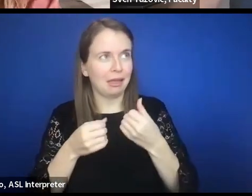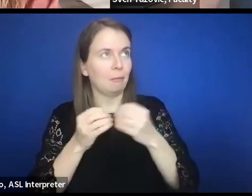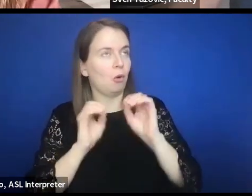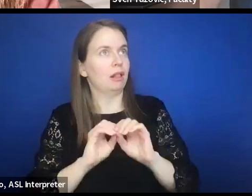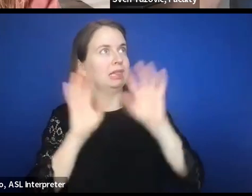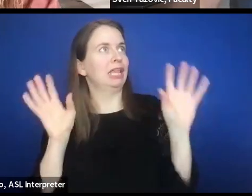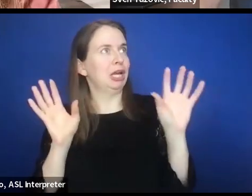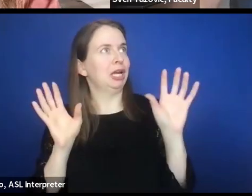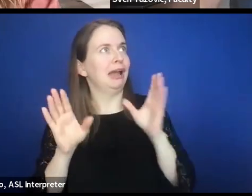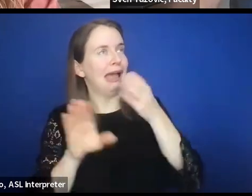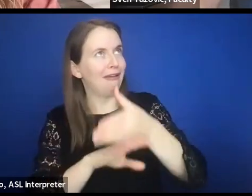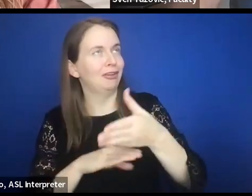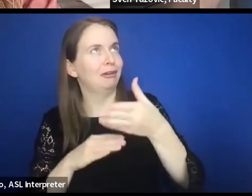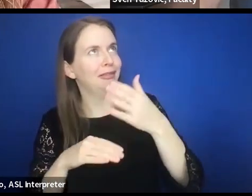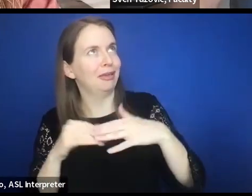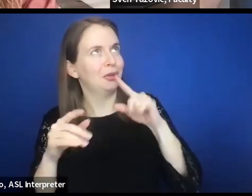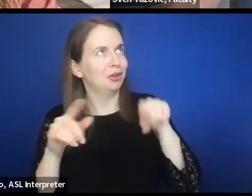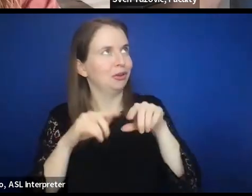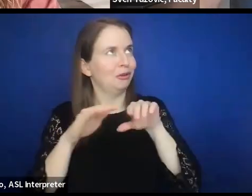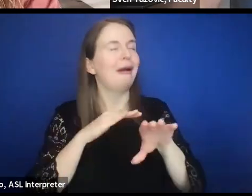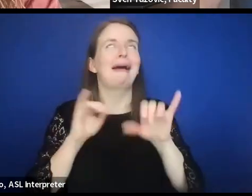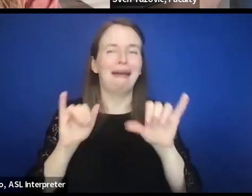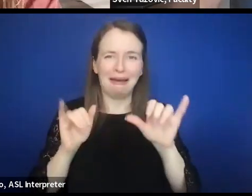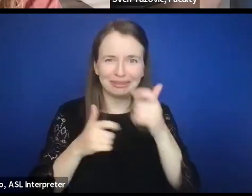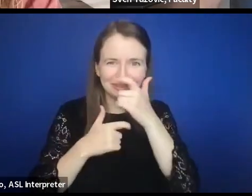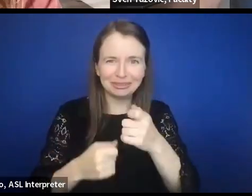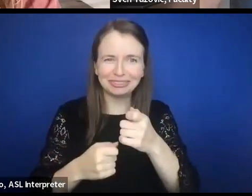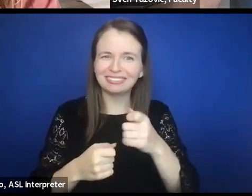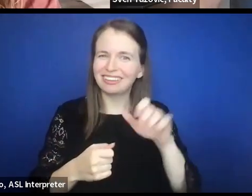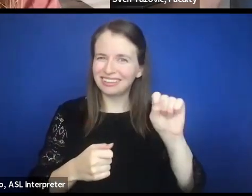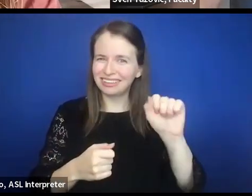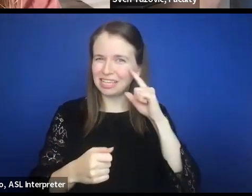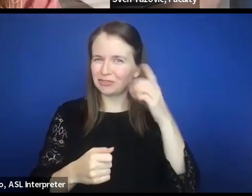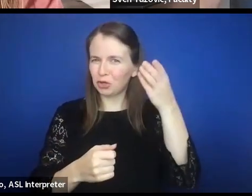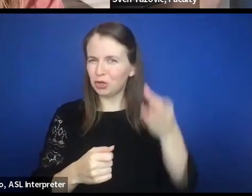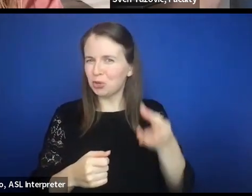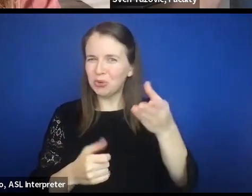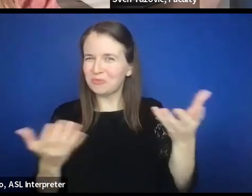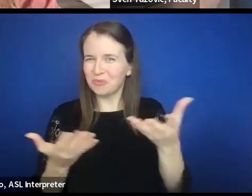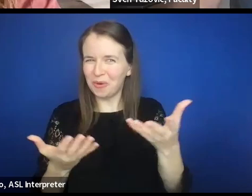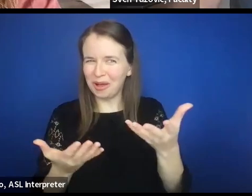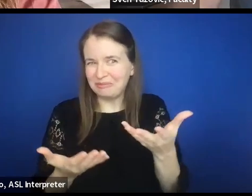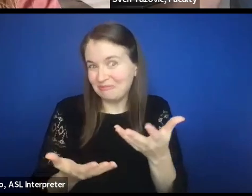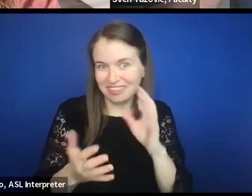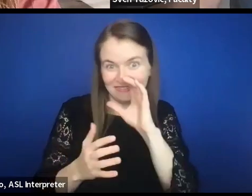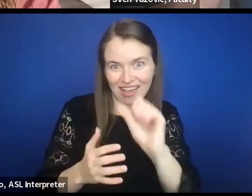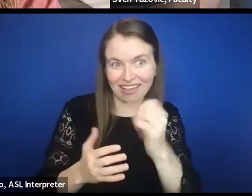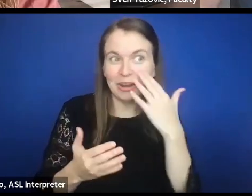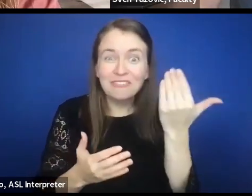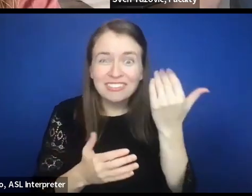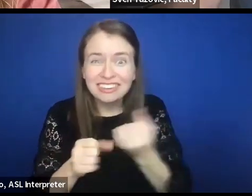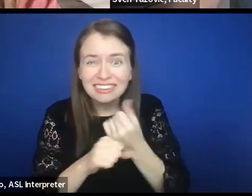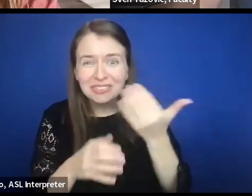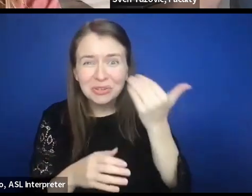than before going. So that's very interesting. And then what was SAS for you? Because I think it's interesting, and I didn't know it was like 15